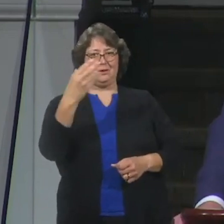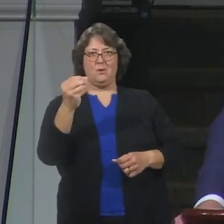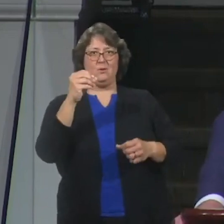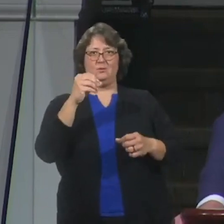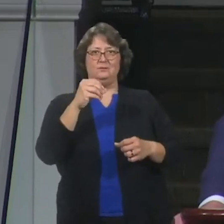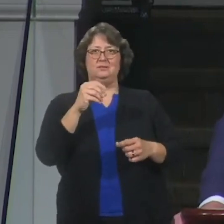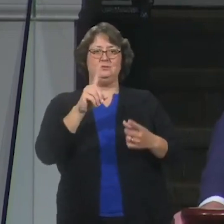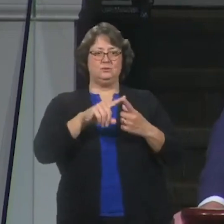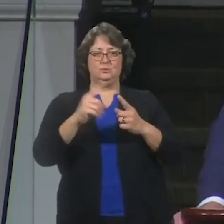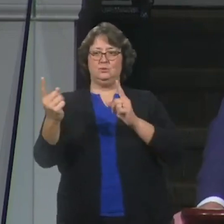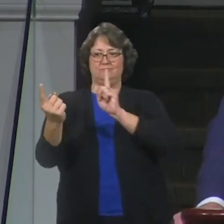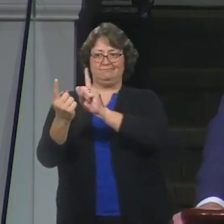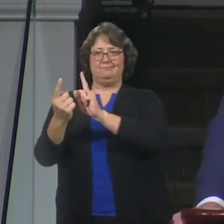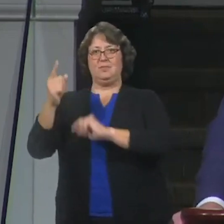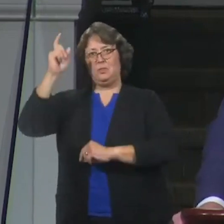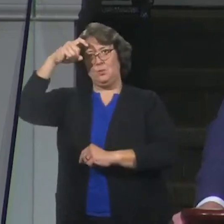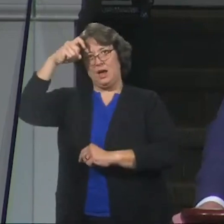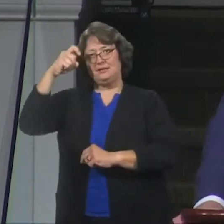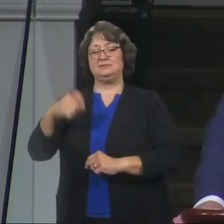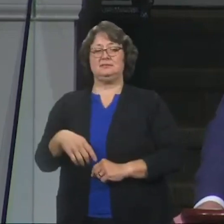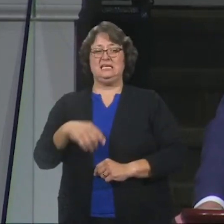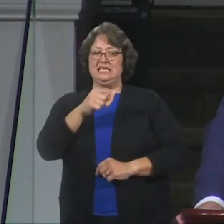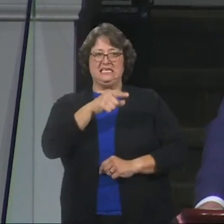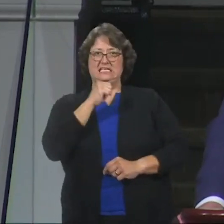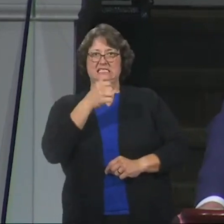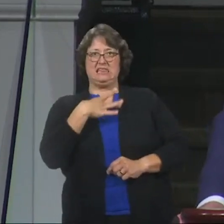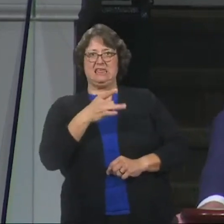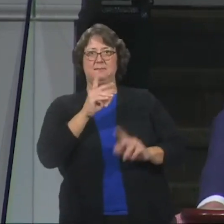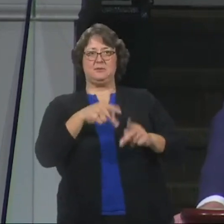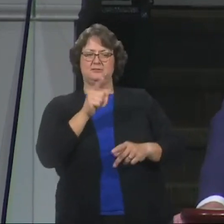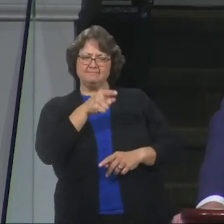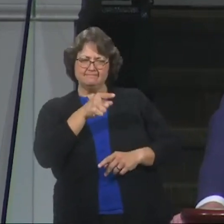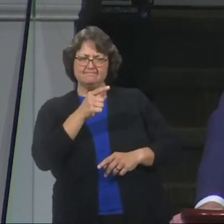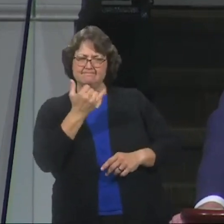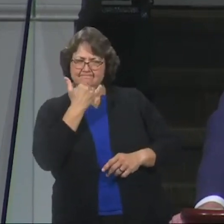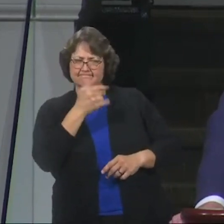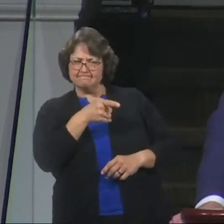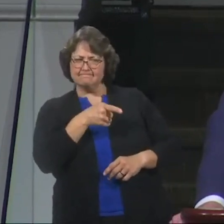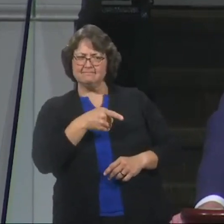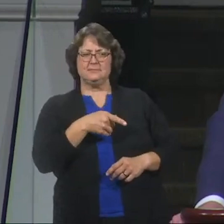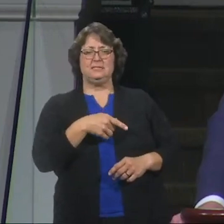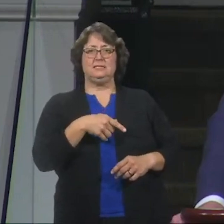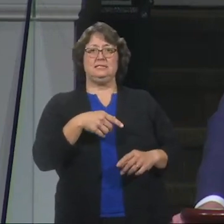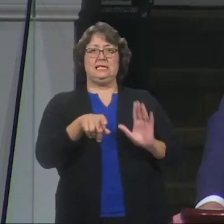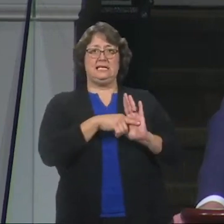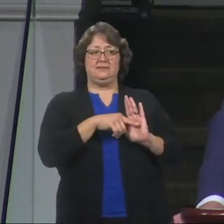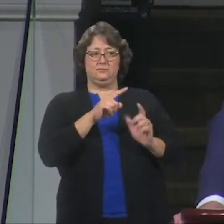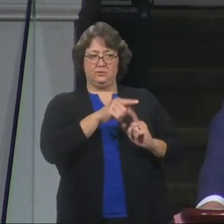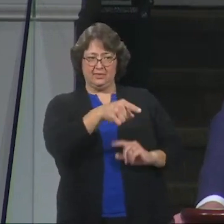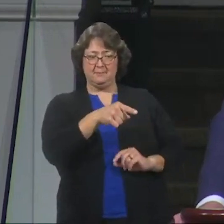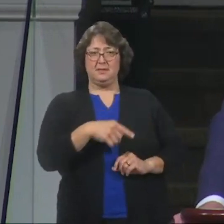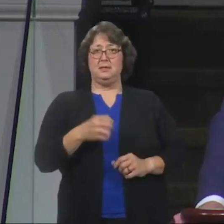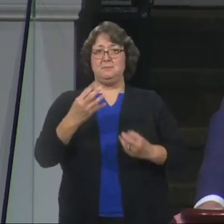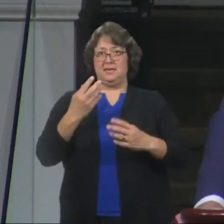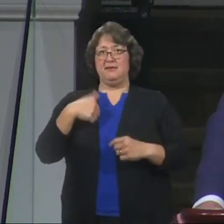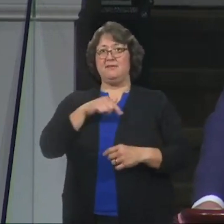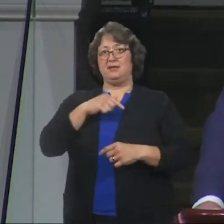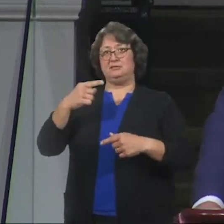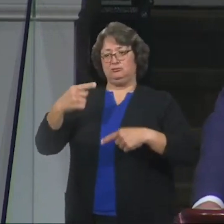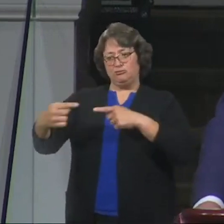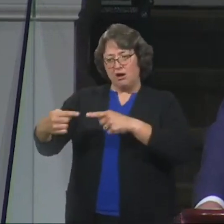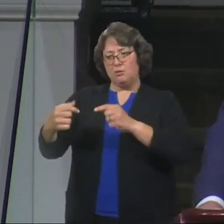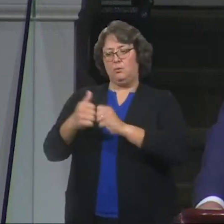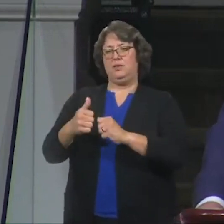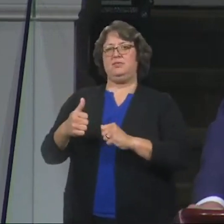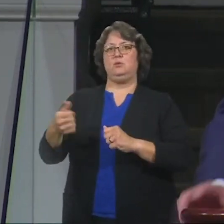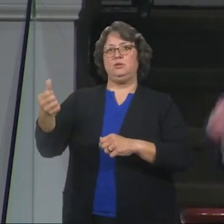A scorner would not accept someone pointing out something negative in them. And many of us, we struggle with rejection. We struggle with